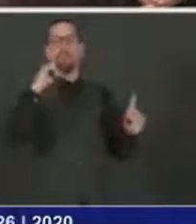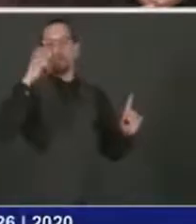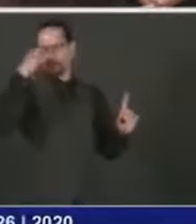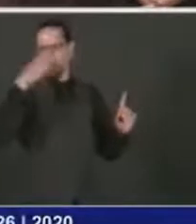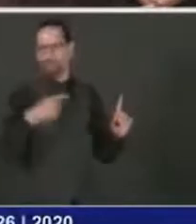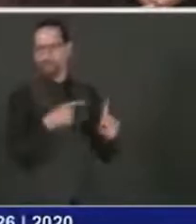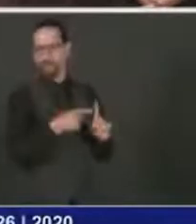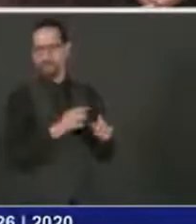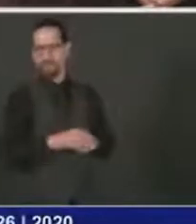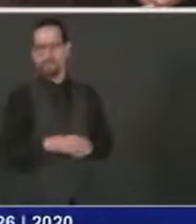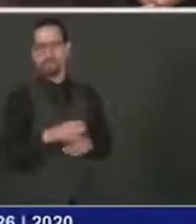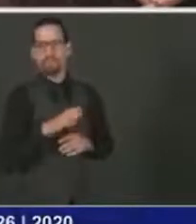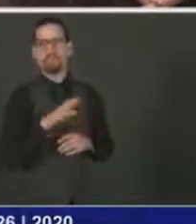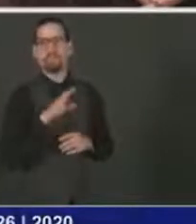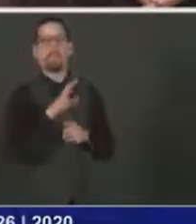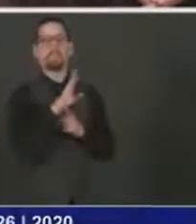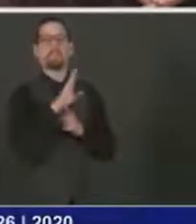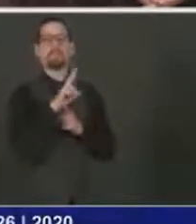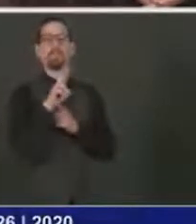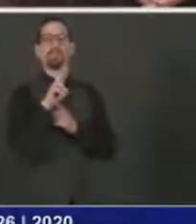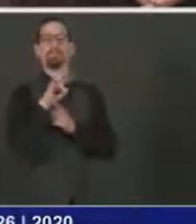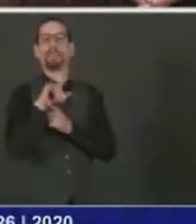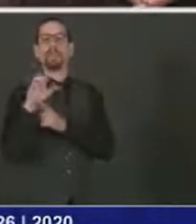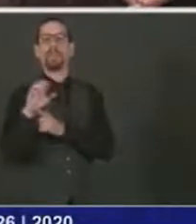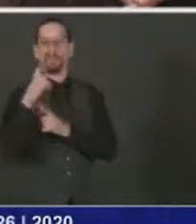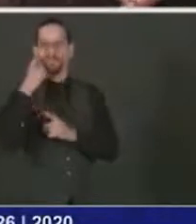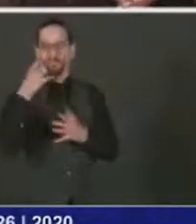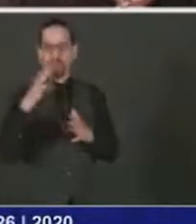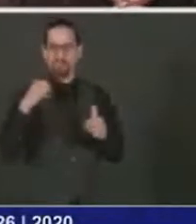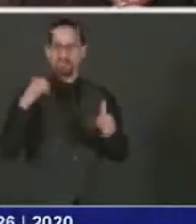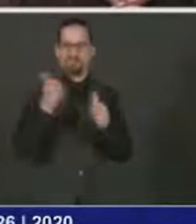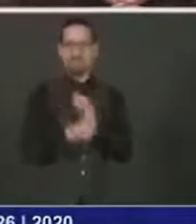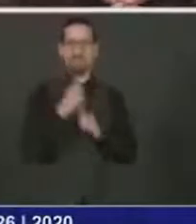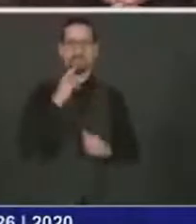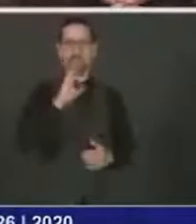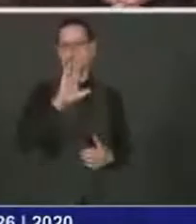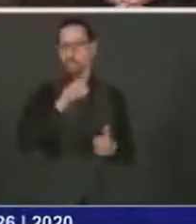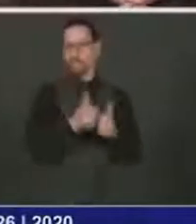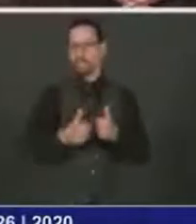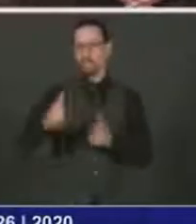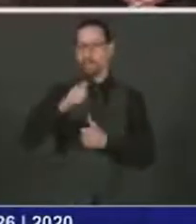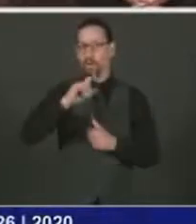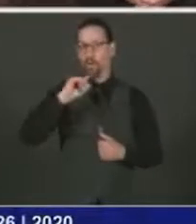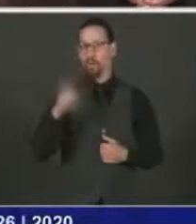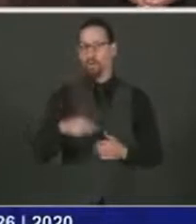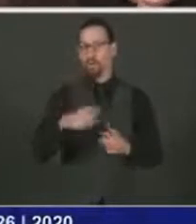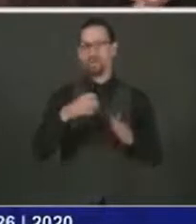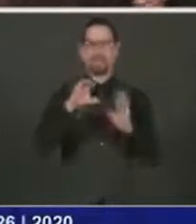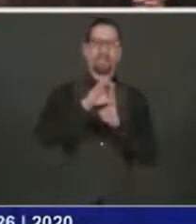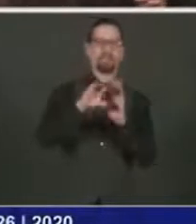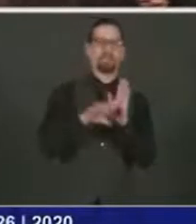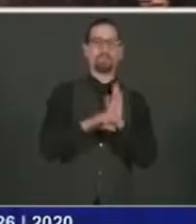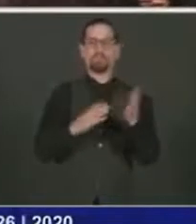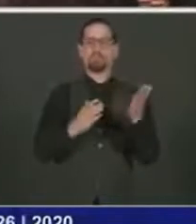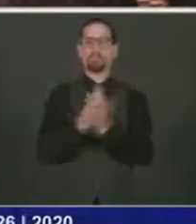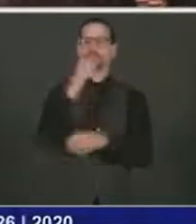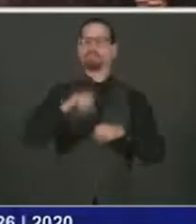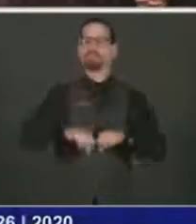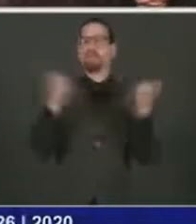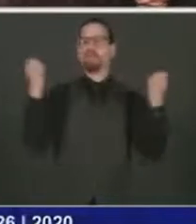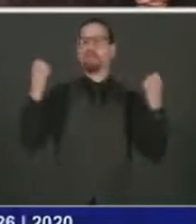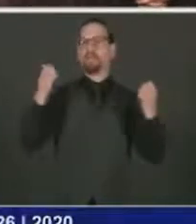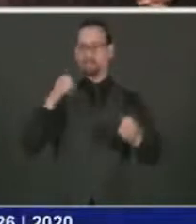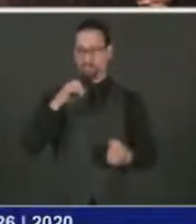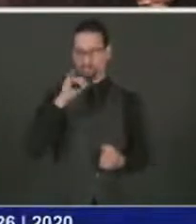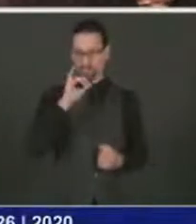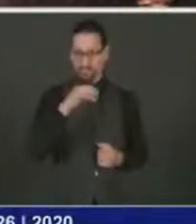Town Council the other night passing a resolution basically rebuffing your executive order, saying it infringes on constitutional rights. And I know 2 days ago you said this